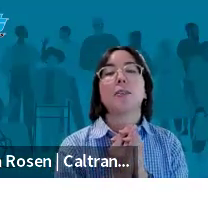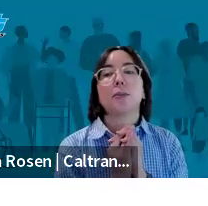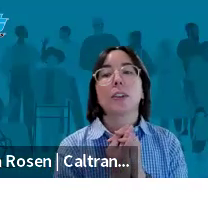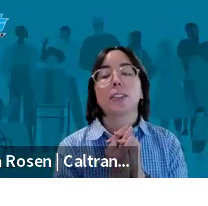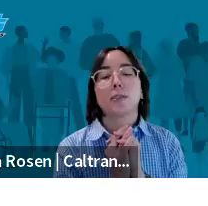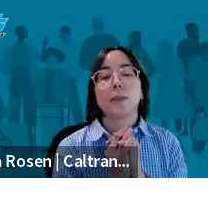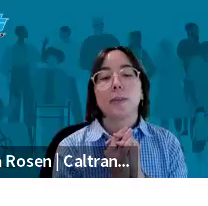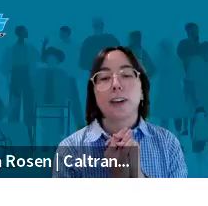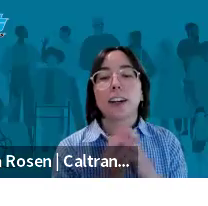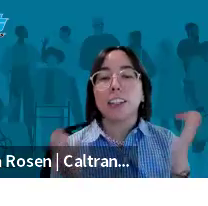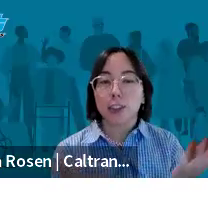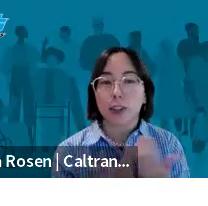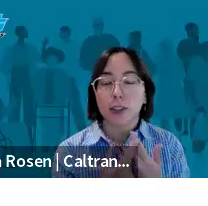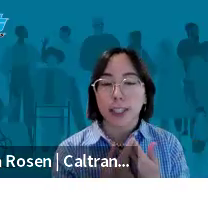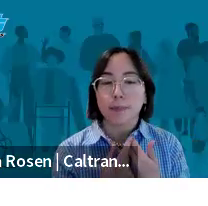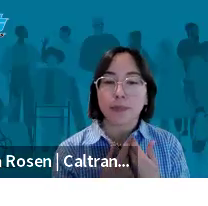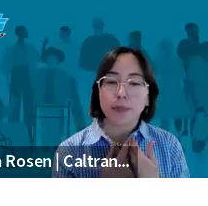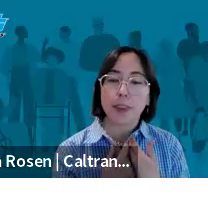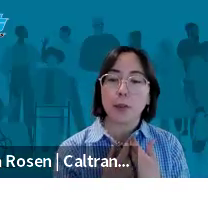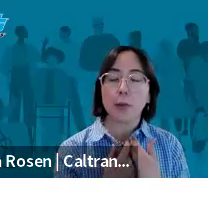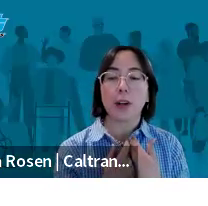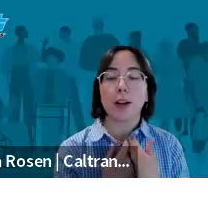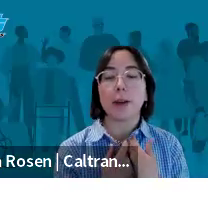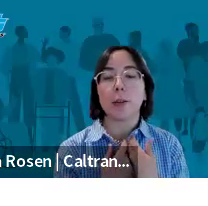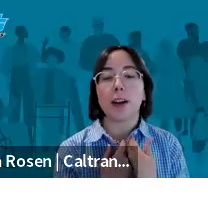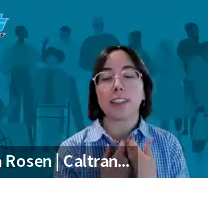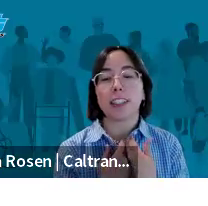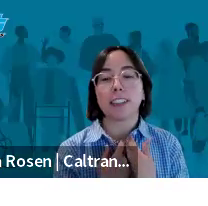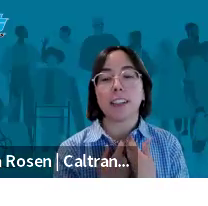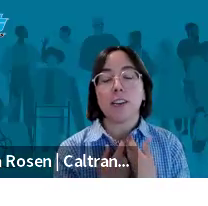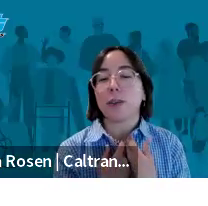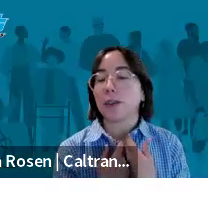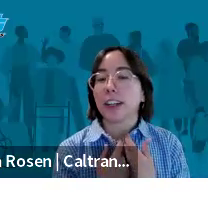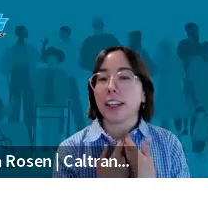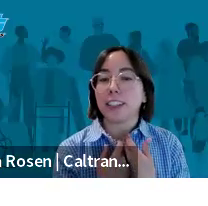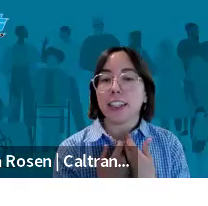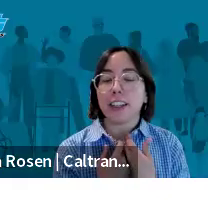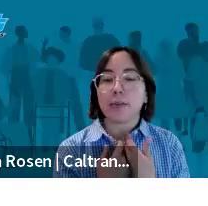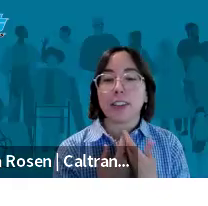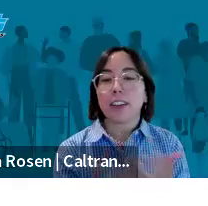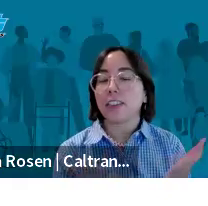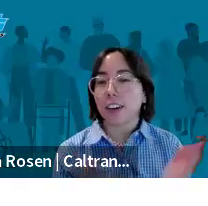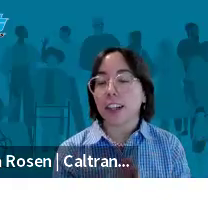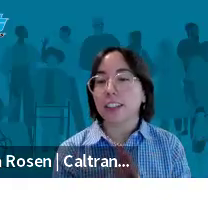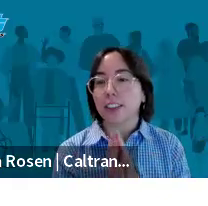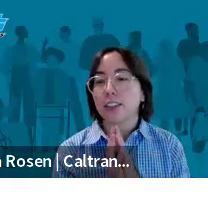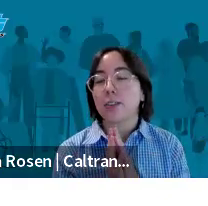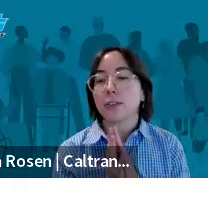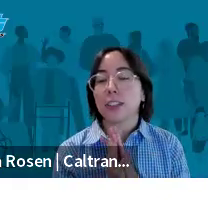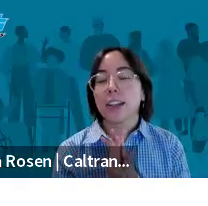engagement, but how do we work a little bit better internally for a better process when we're engaging with all